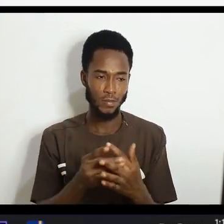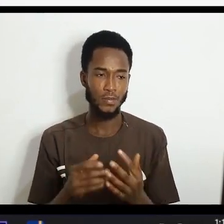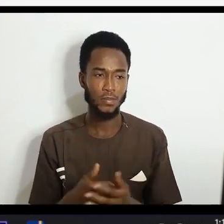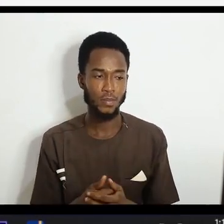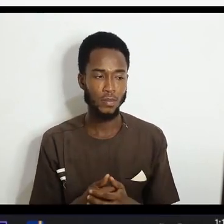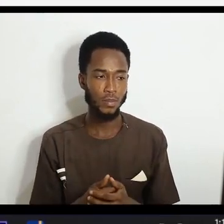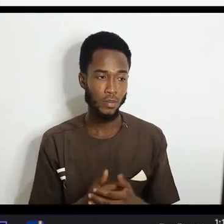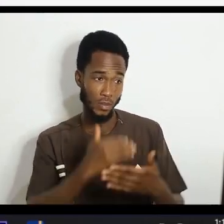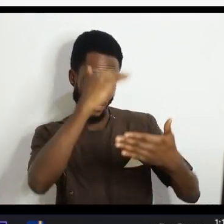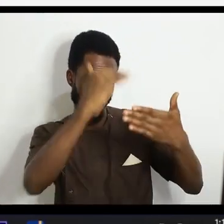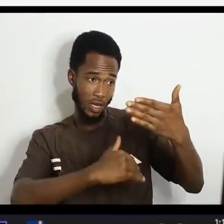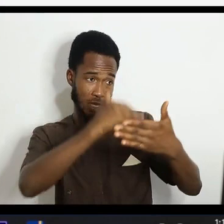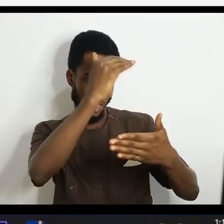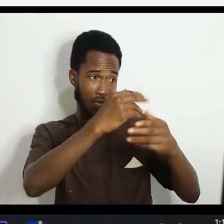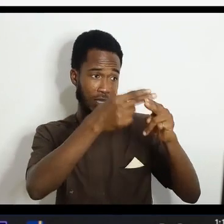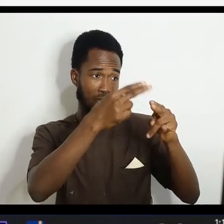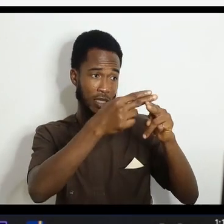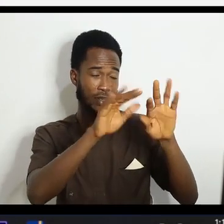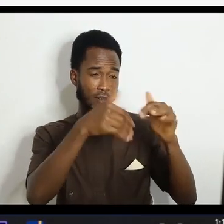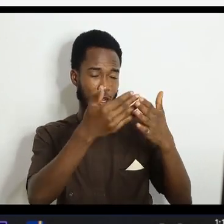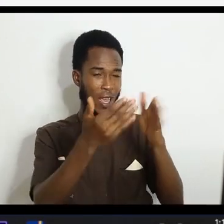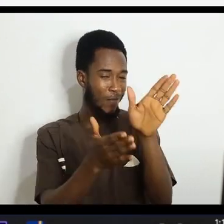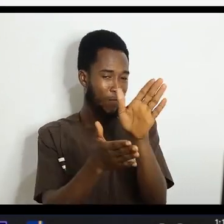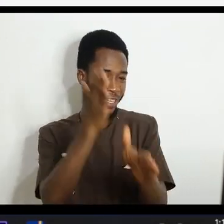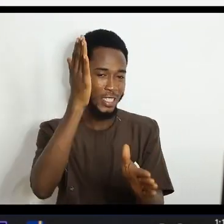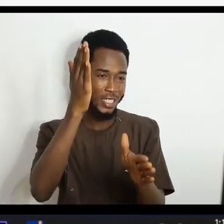this interface here is called the quick